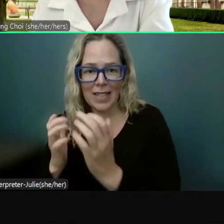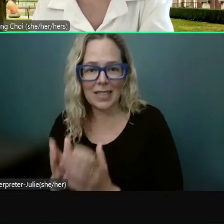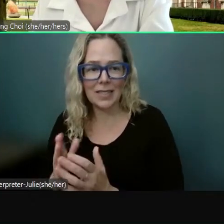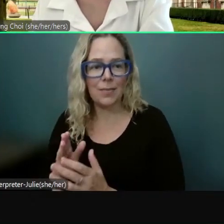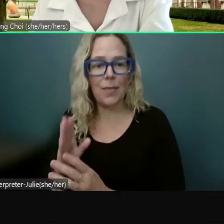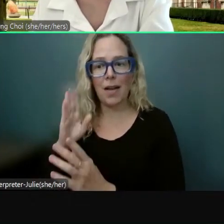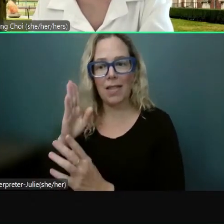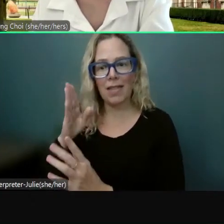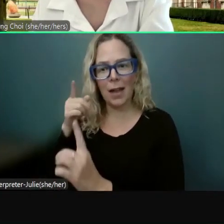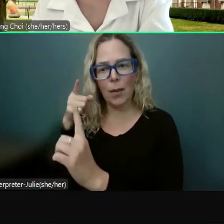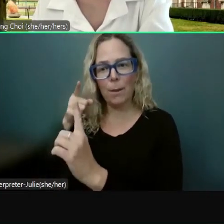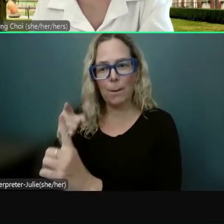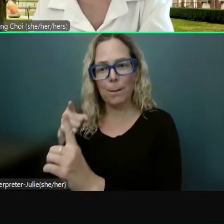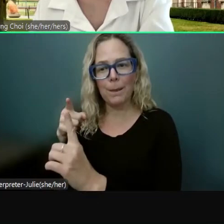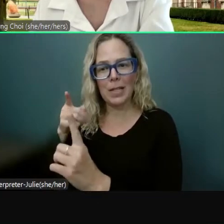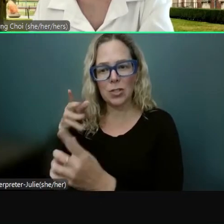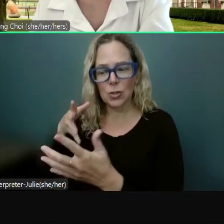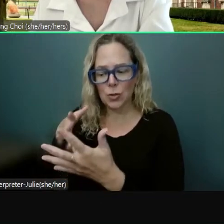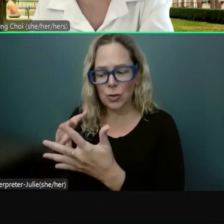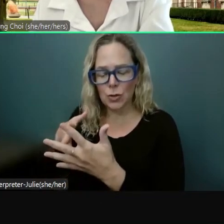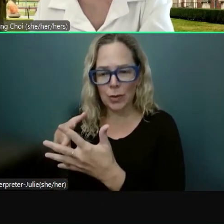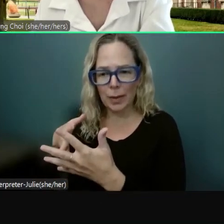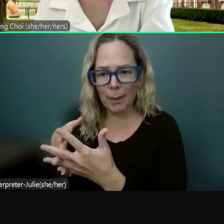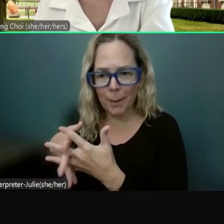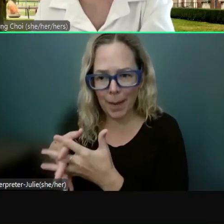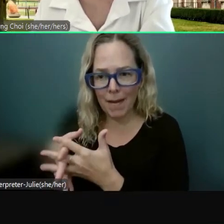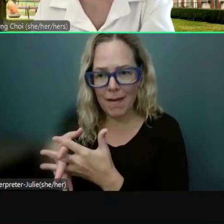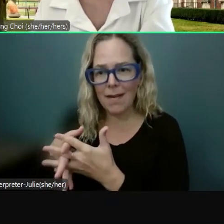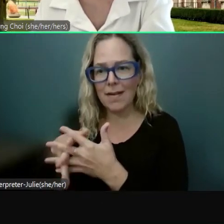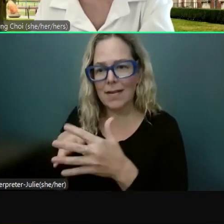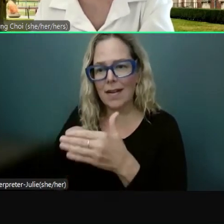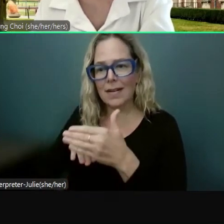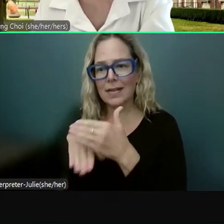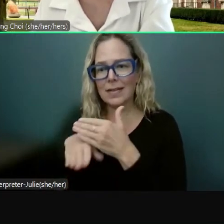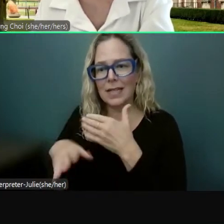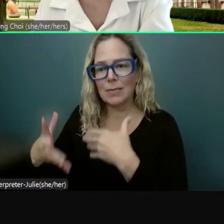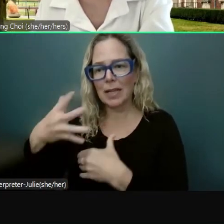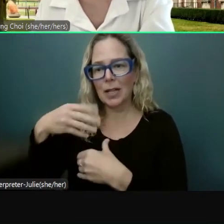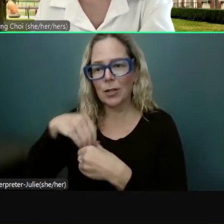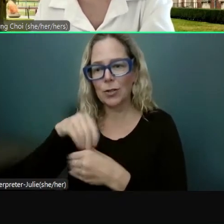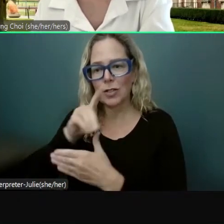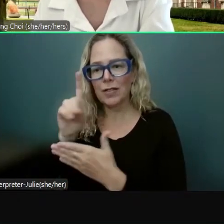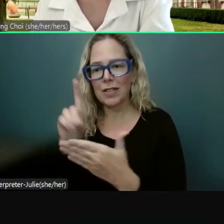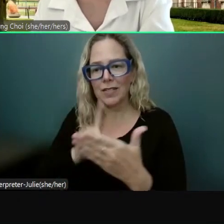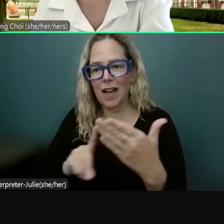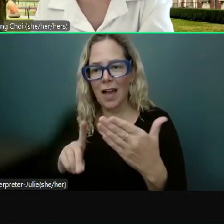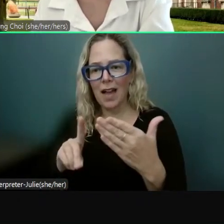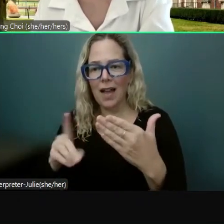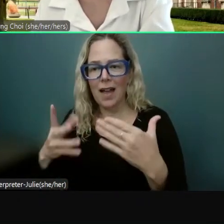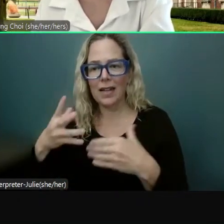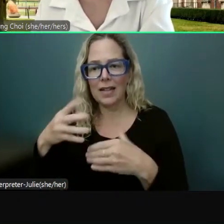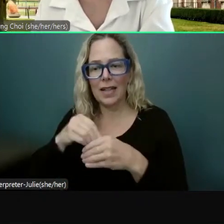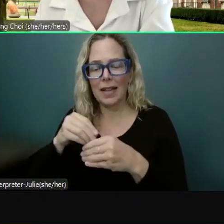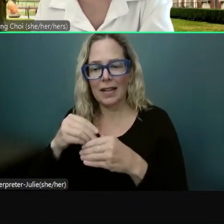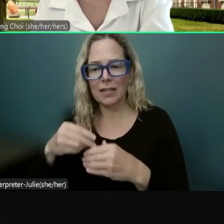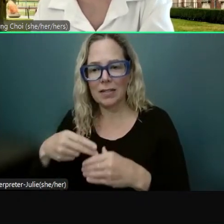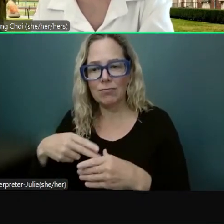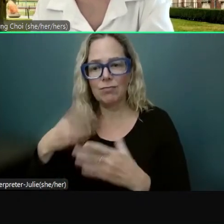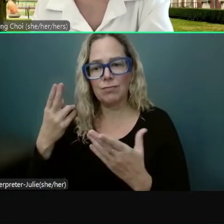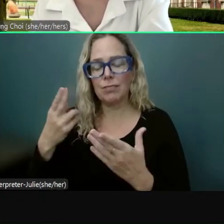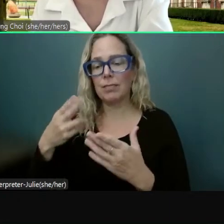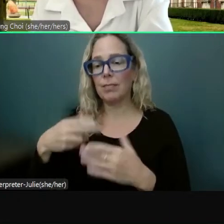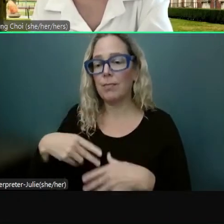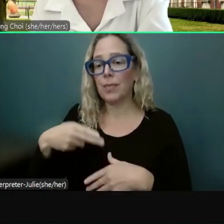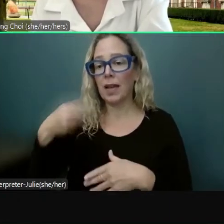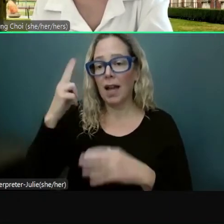embed accessibility and inclusive design into higher education curriculum. So, by using this research fund,